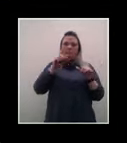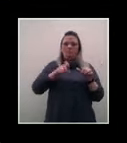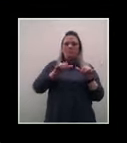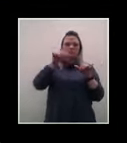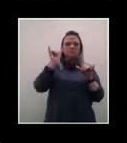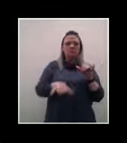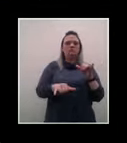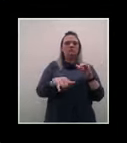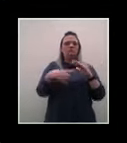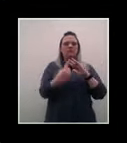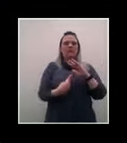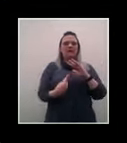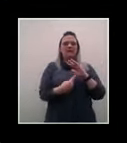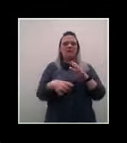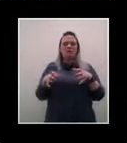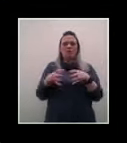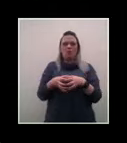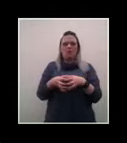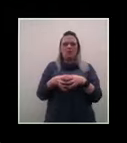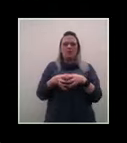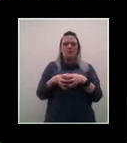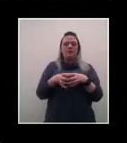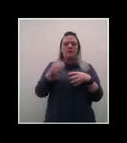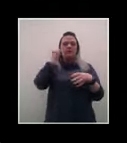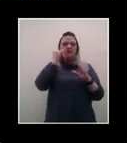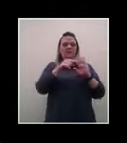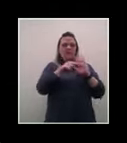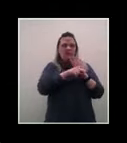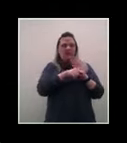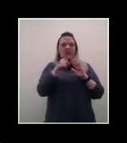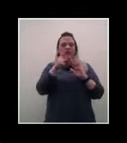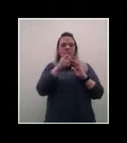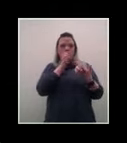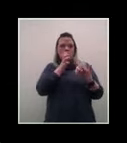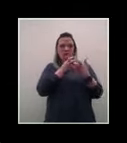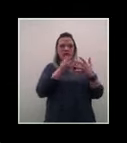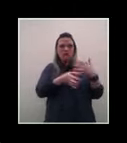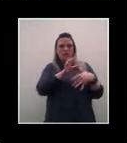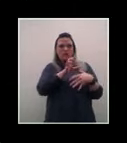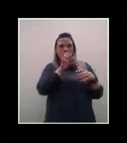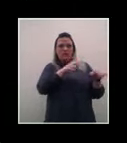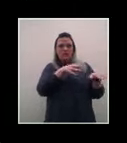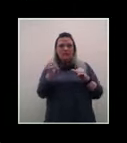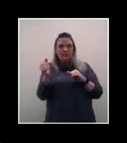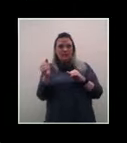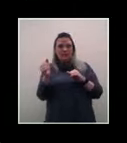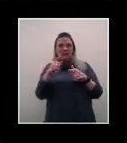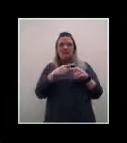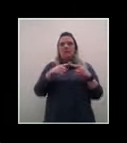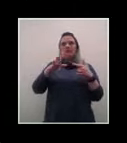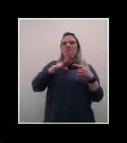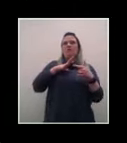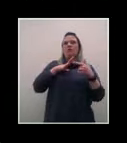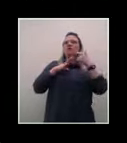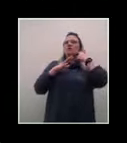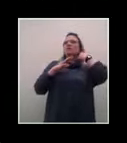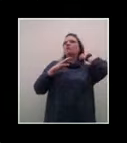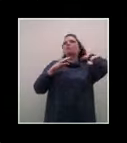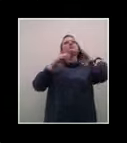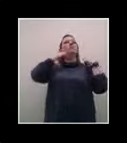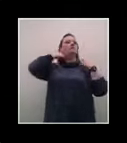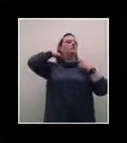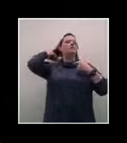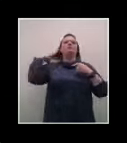the criteria to leave isolation, you must be in isolation. So I just would